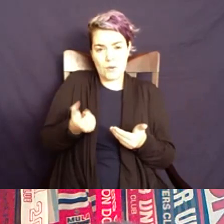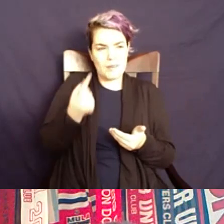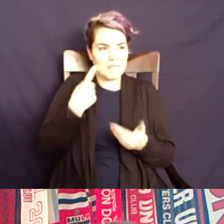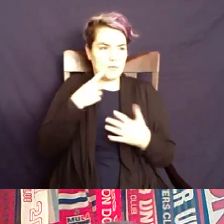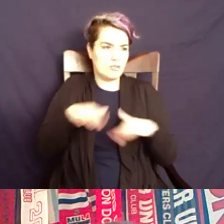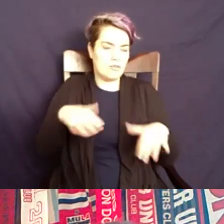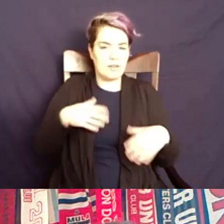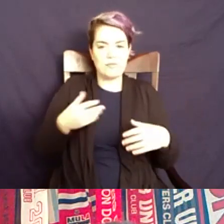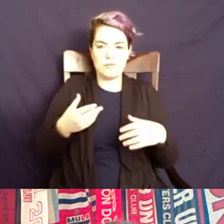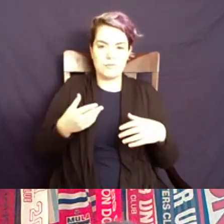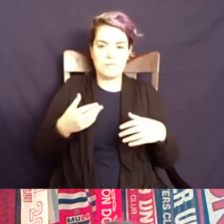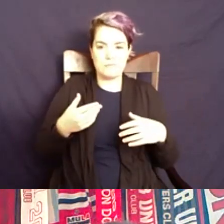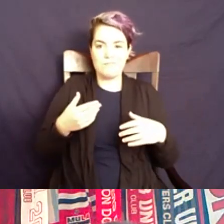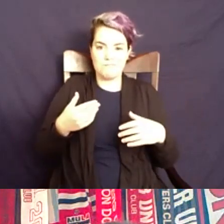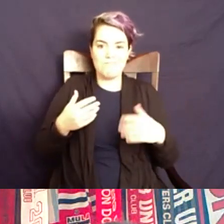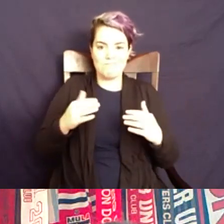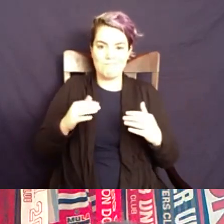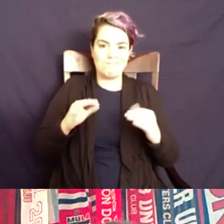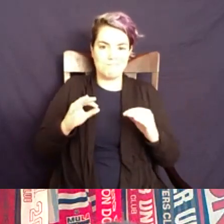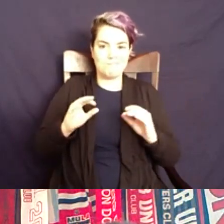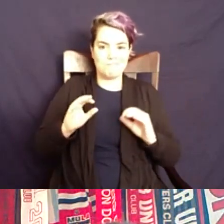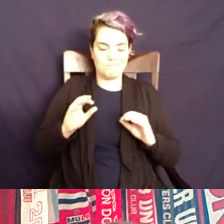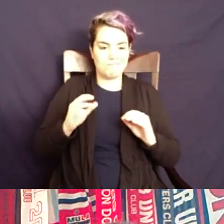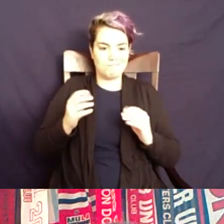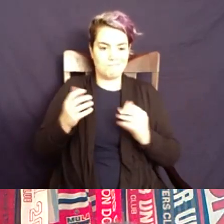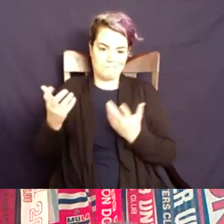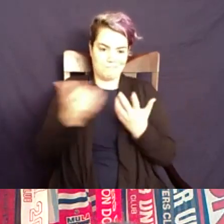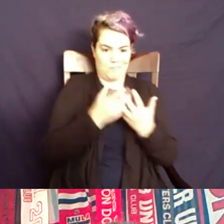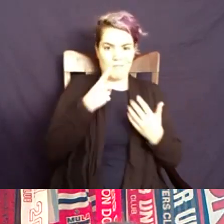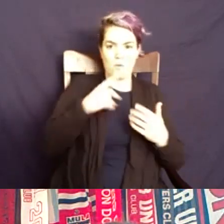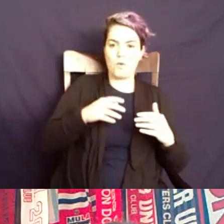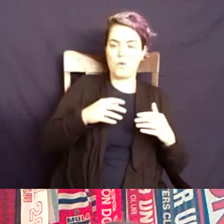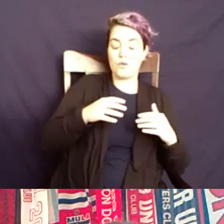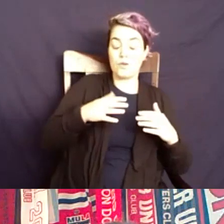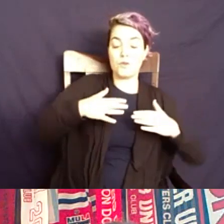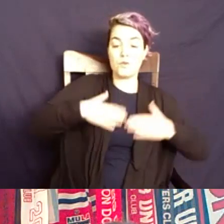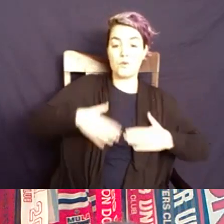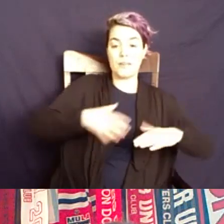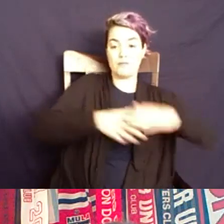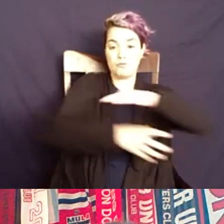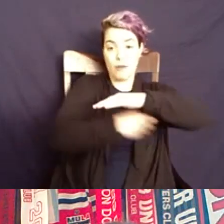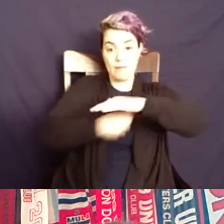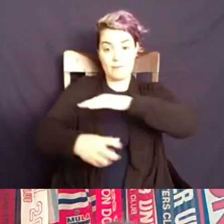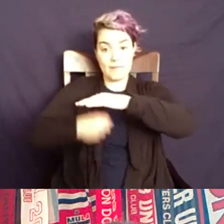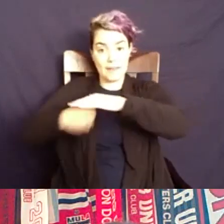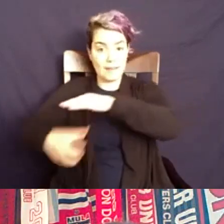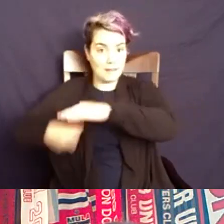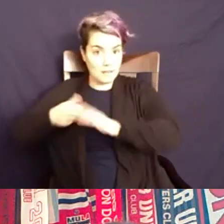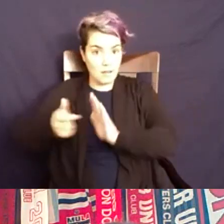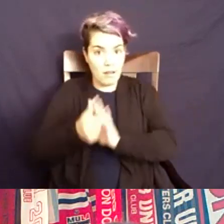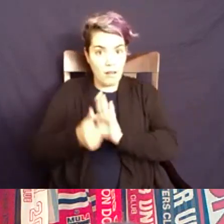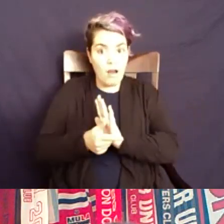in the trafficking laws that kids shouldn't stay in those places. But I think, you know, there is, I